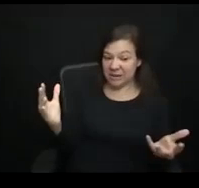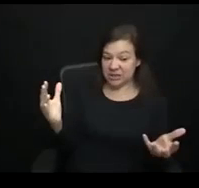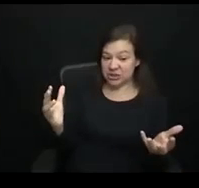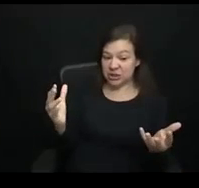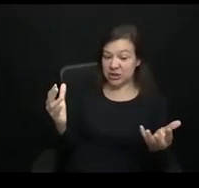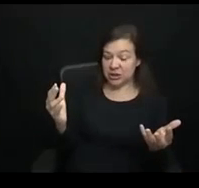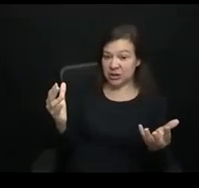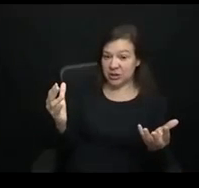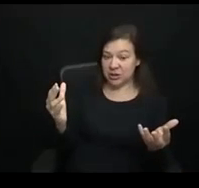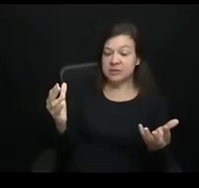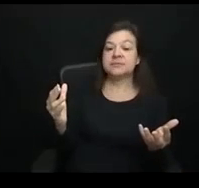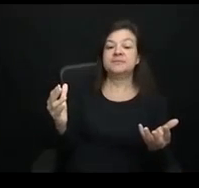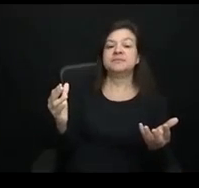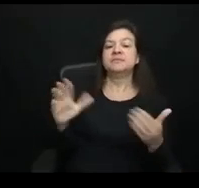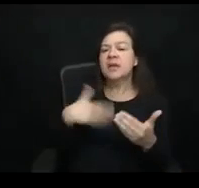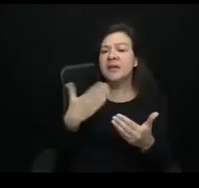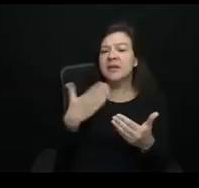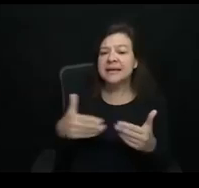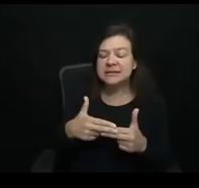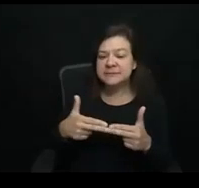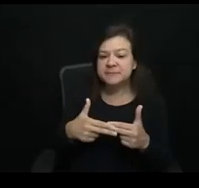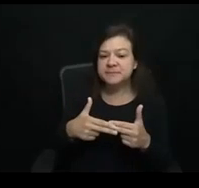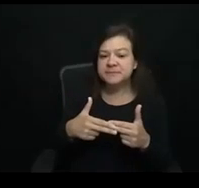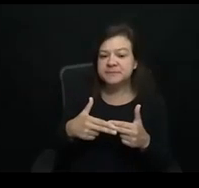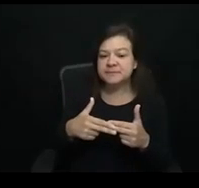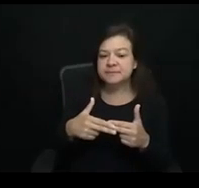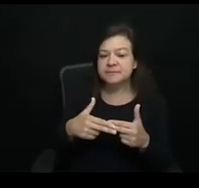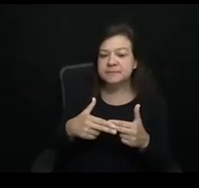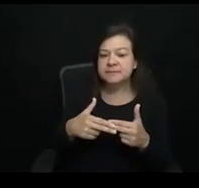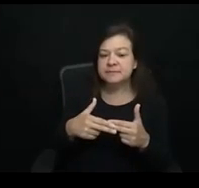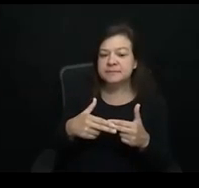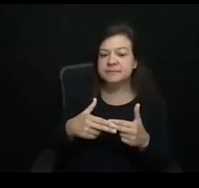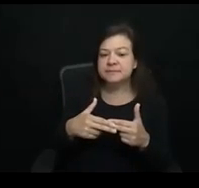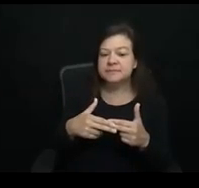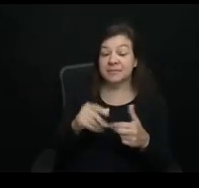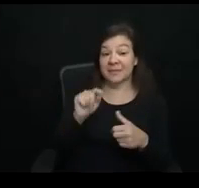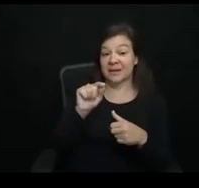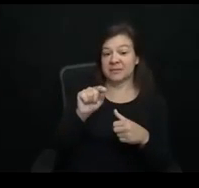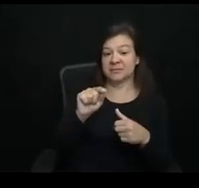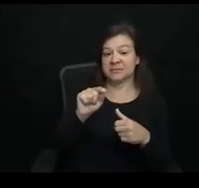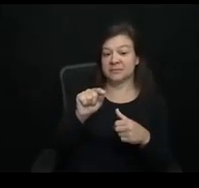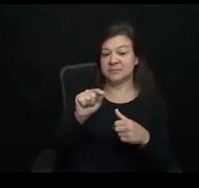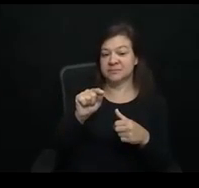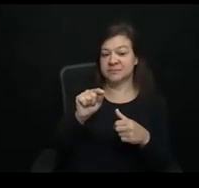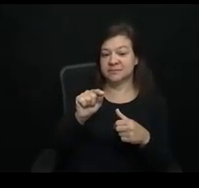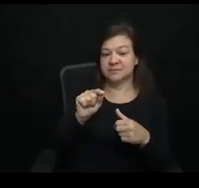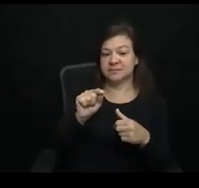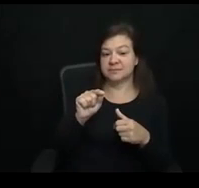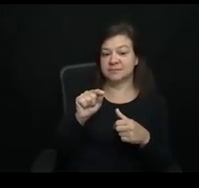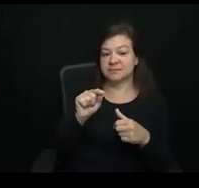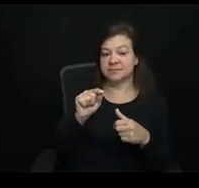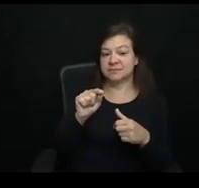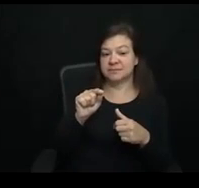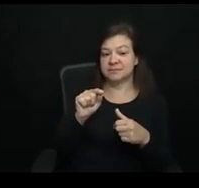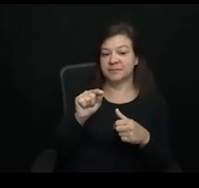eventually get to, and if you go to the next slide, the next map. Let me pull up the next map. And this is this one.